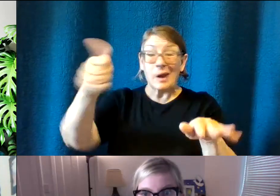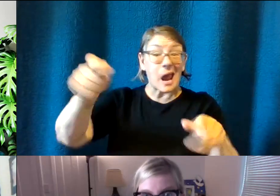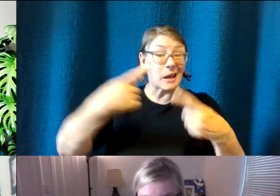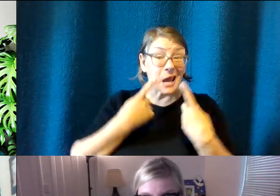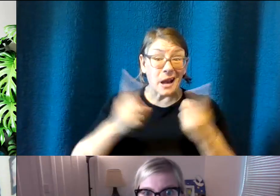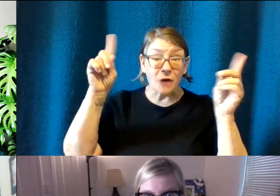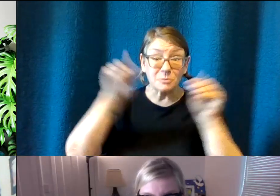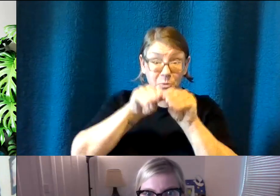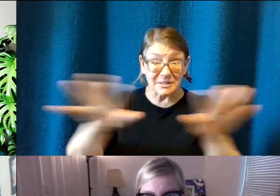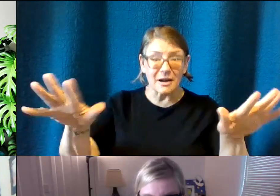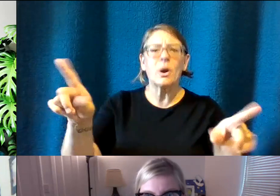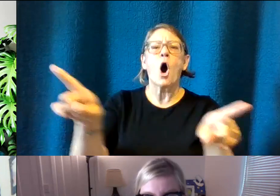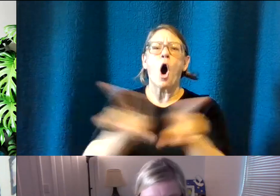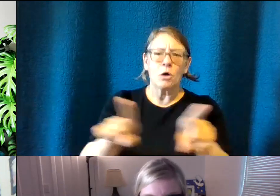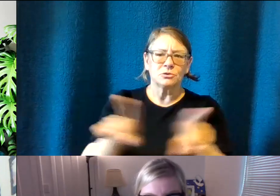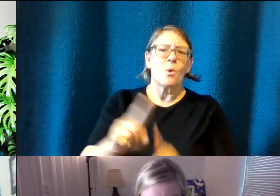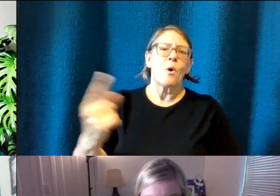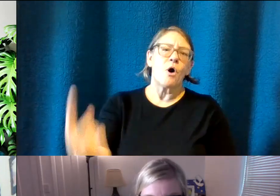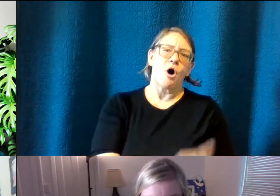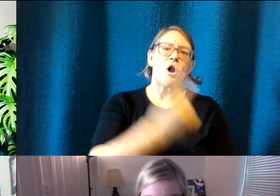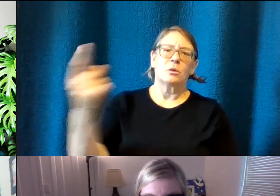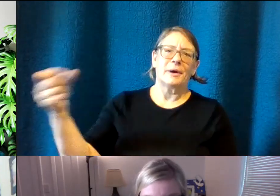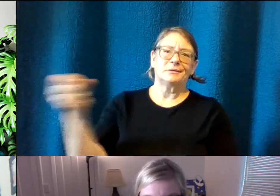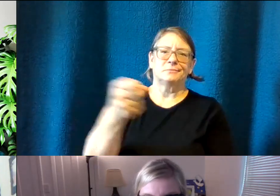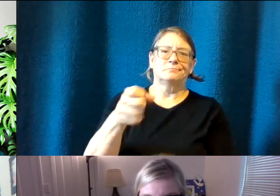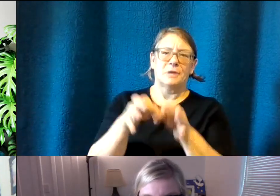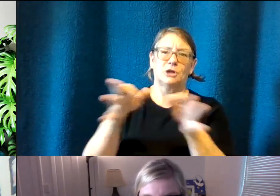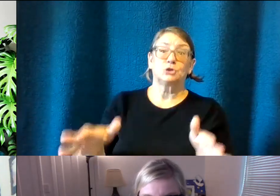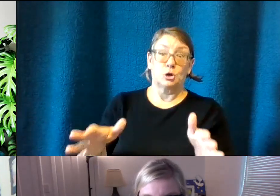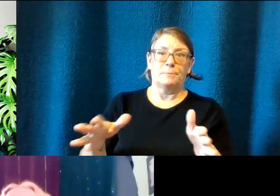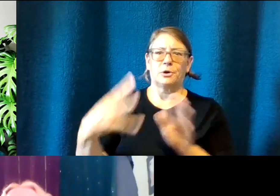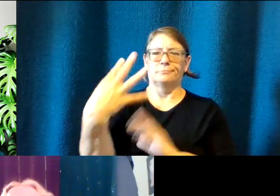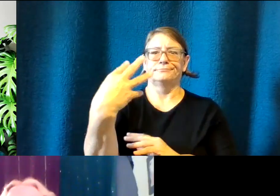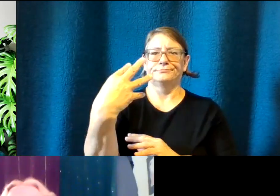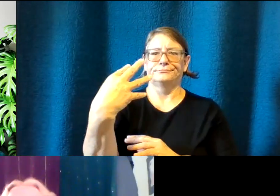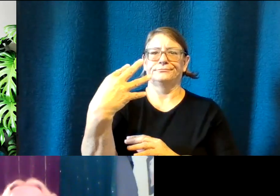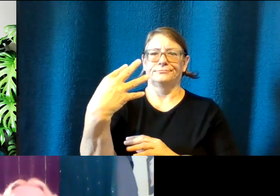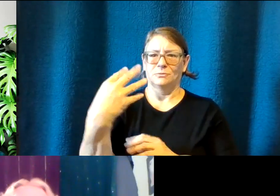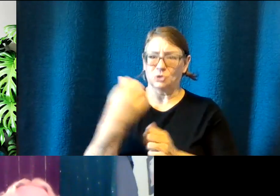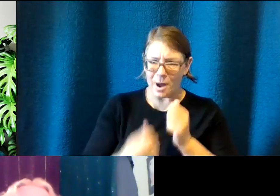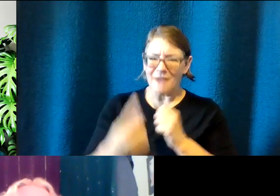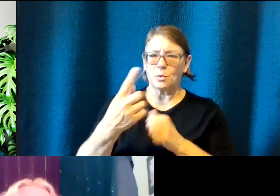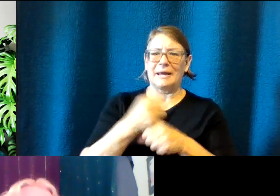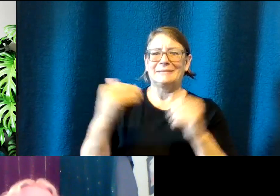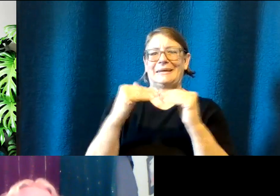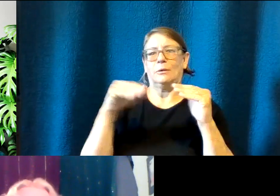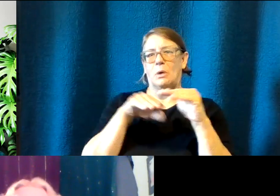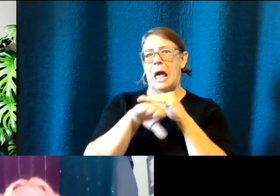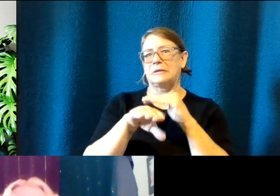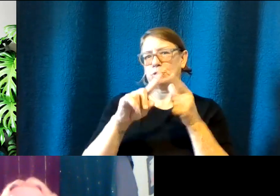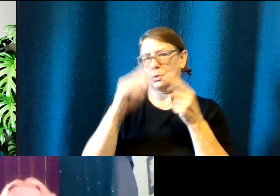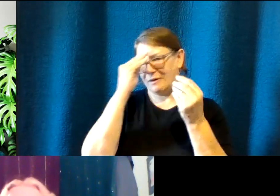out is also, we have an interpreter make a video so that everybody gets that information, all the